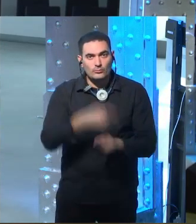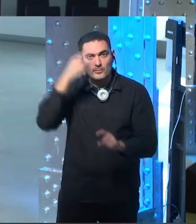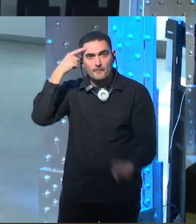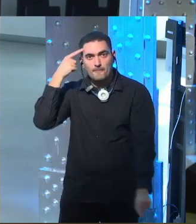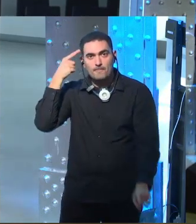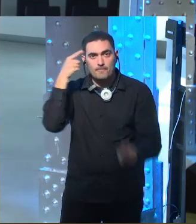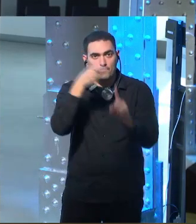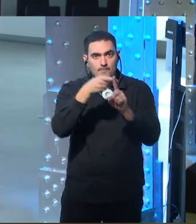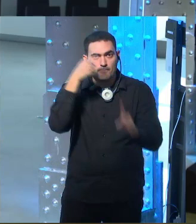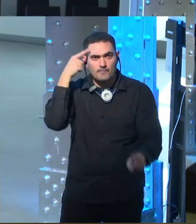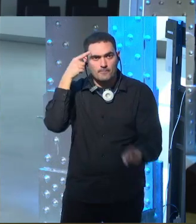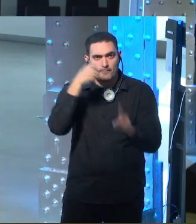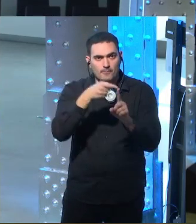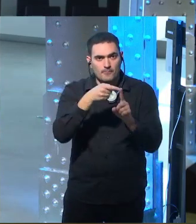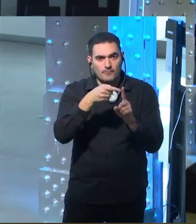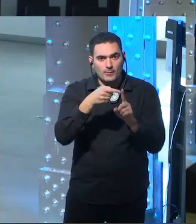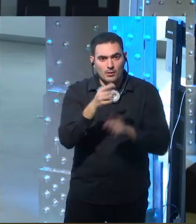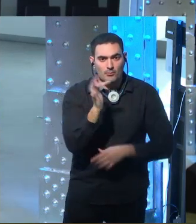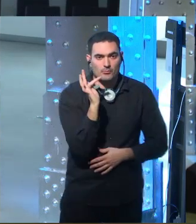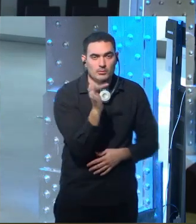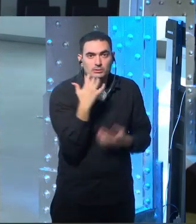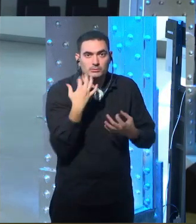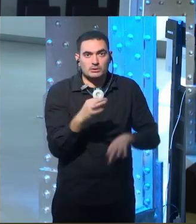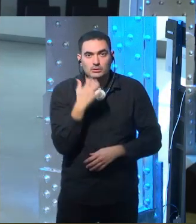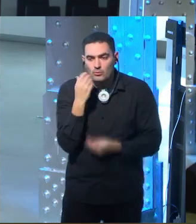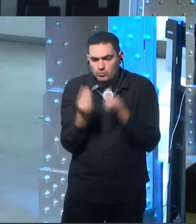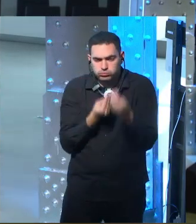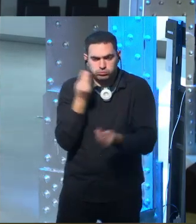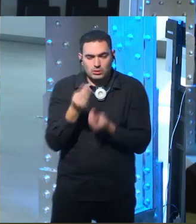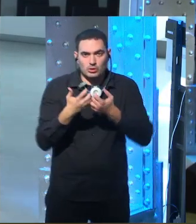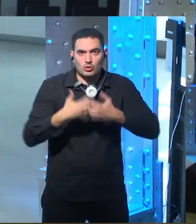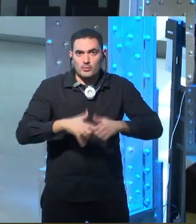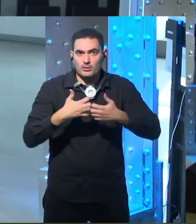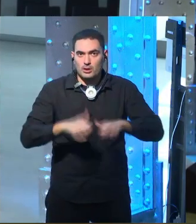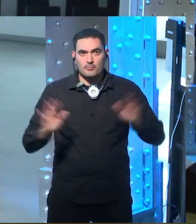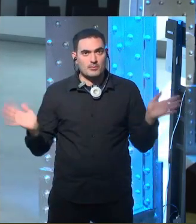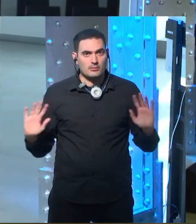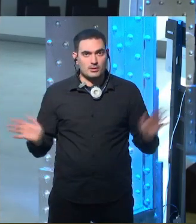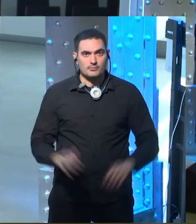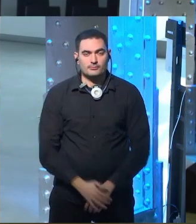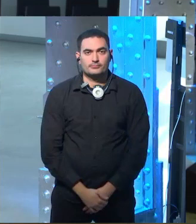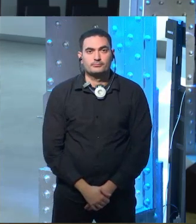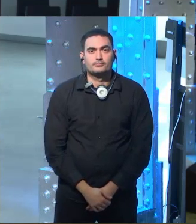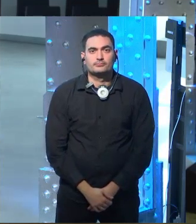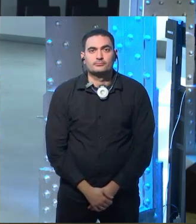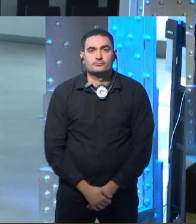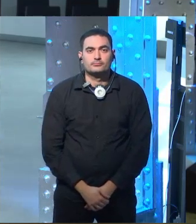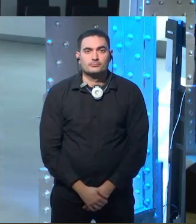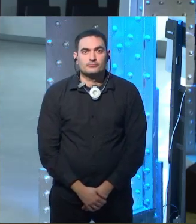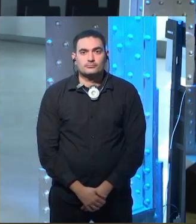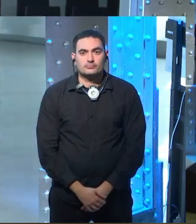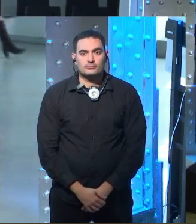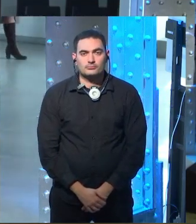manufacturing. I suspect China may have been one of the last countries that have actually achieved this, and not